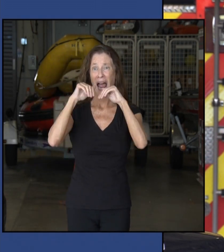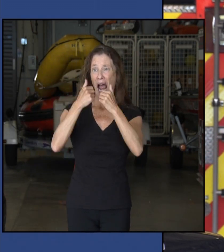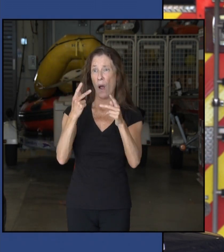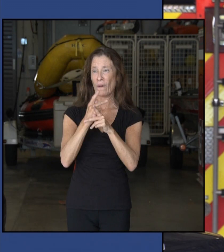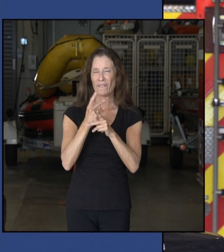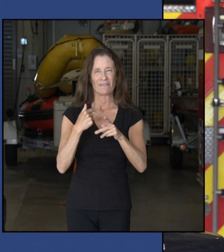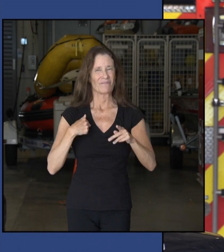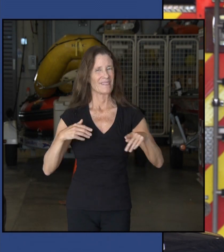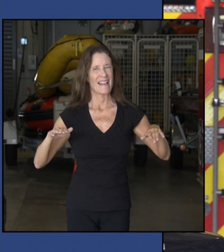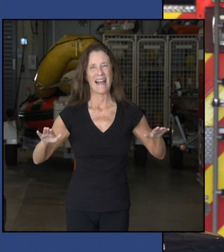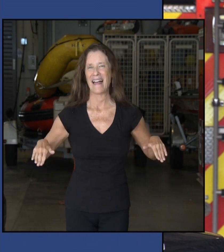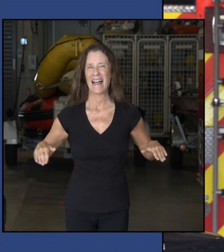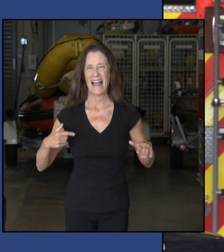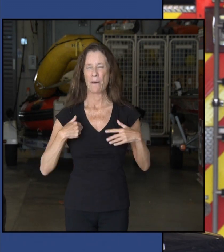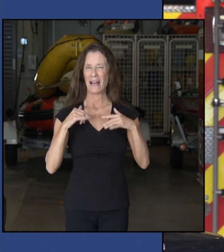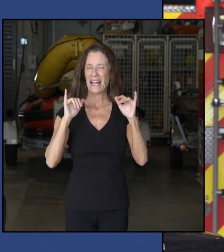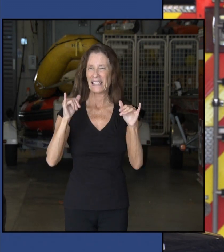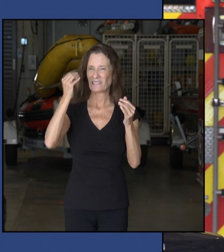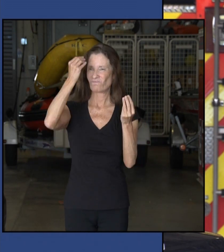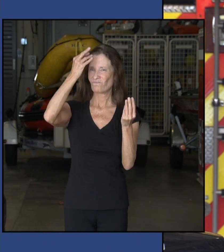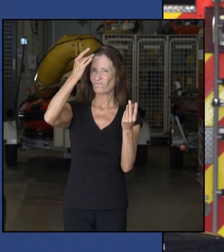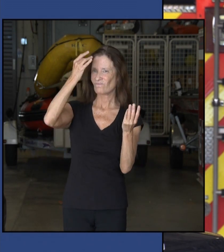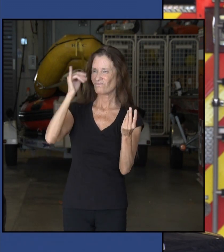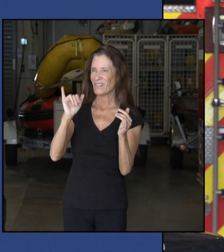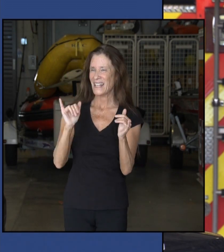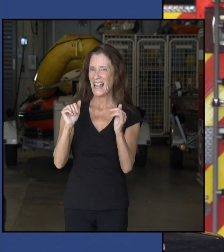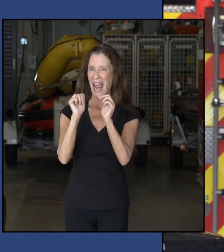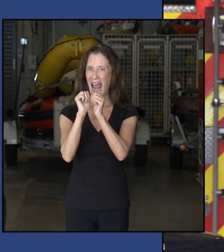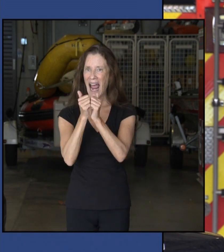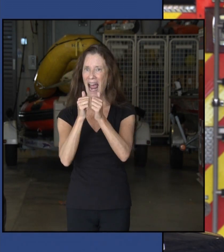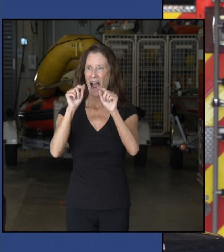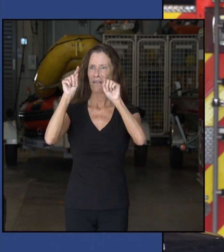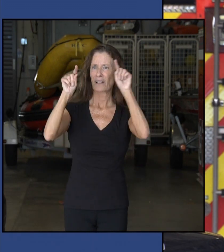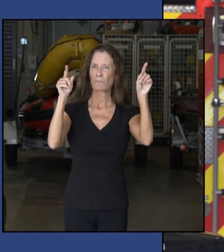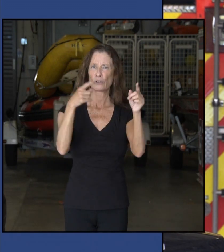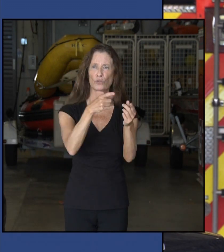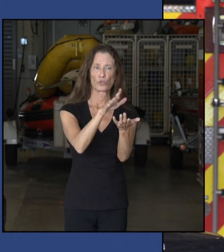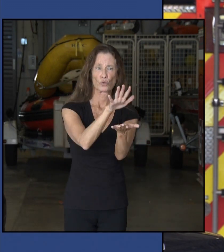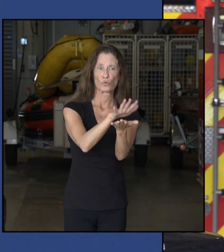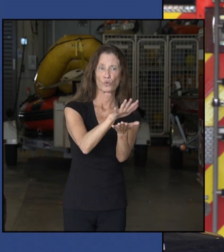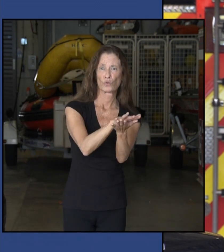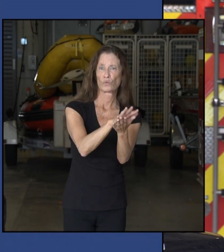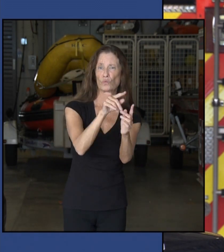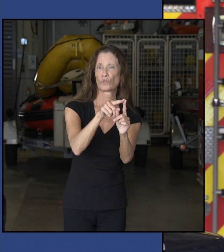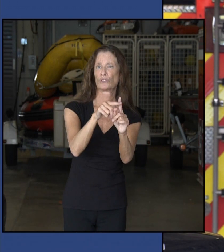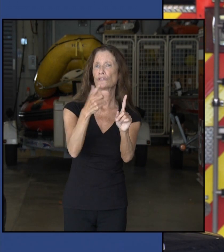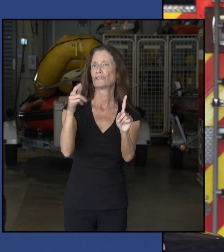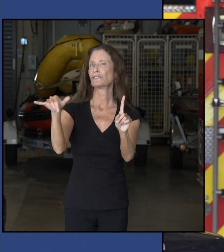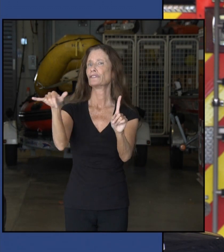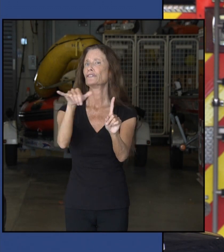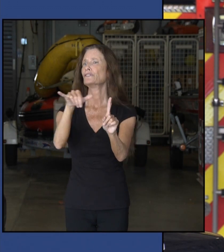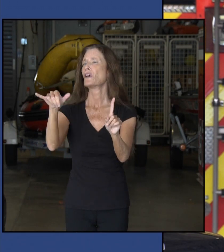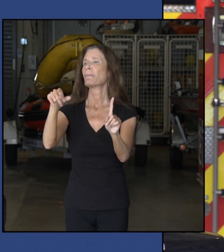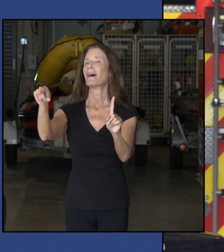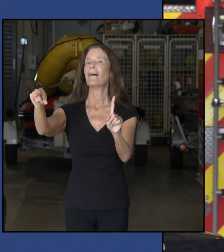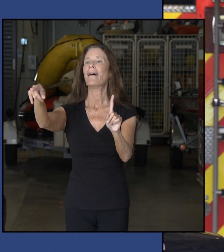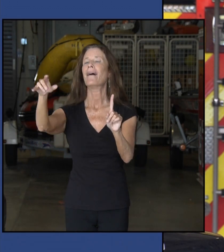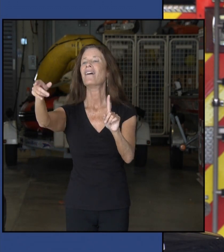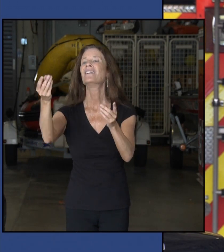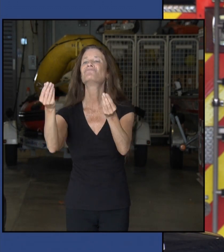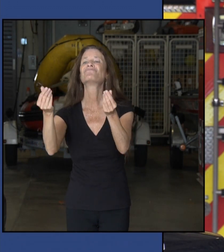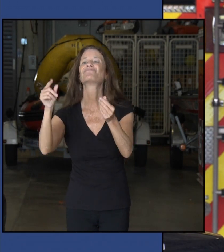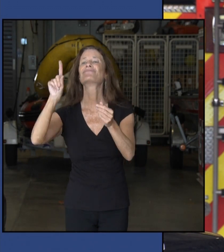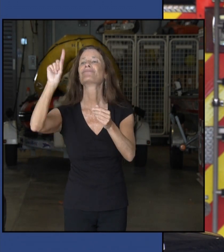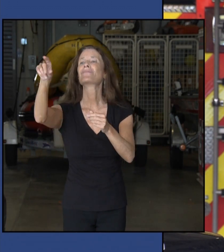what happens in the schools should be consistent with what happens in the playing fields. In other words, if the school is going completely virtual, it seems hard